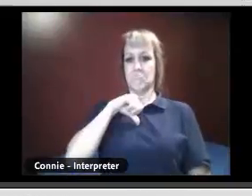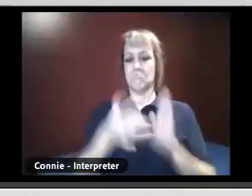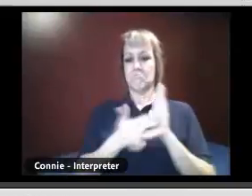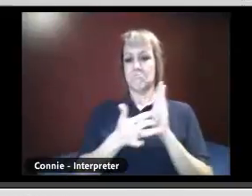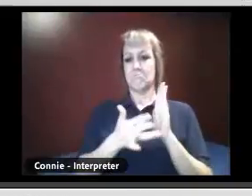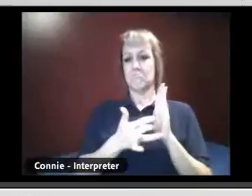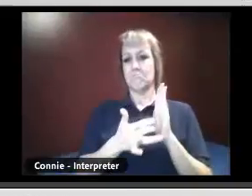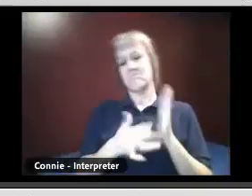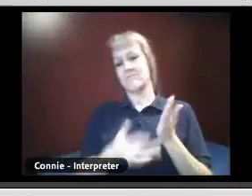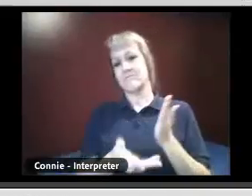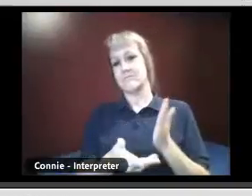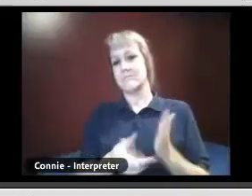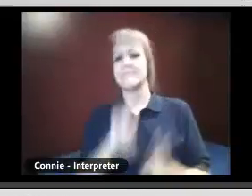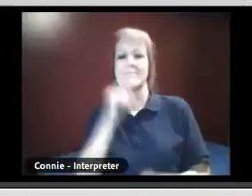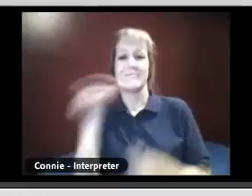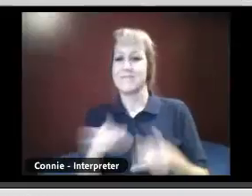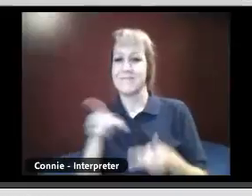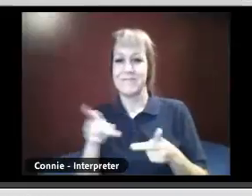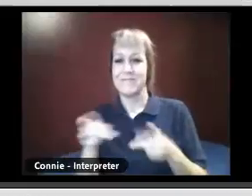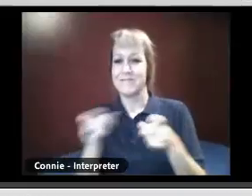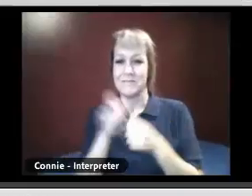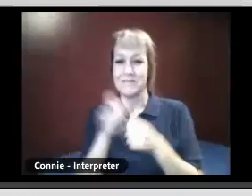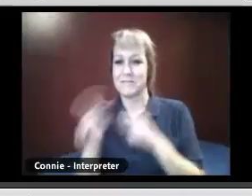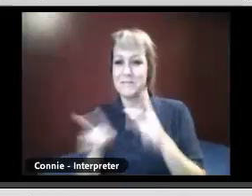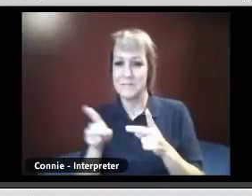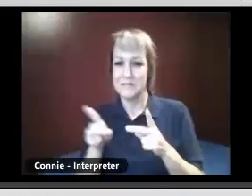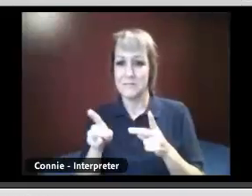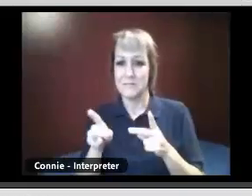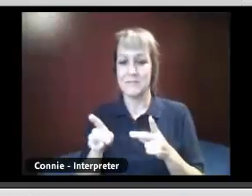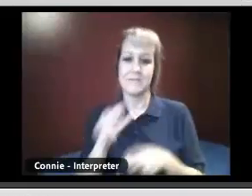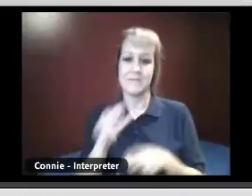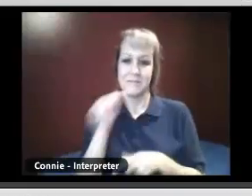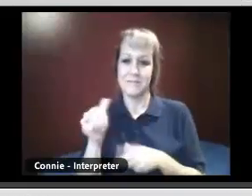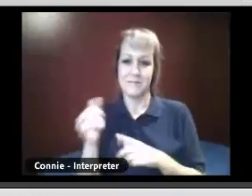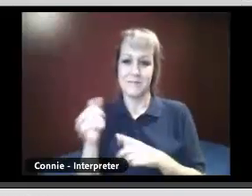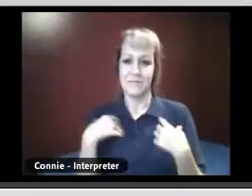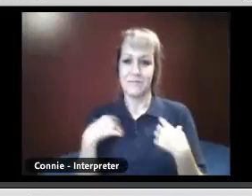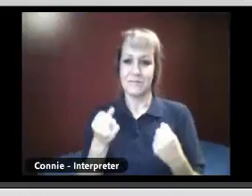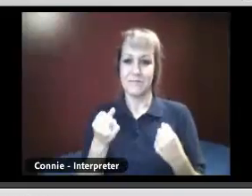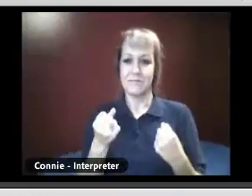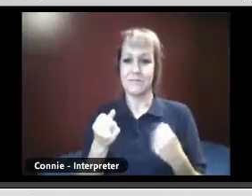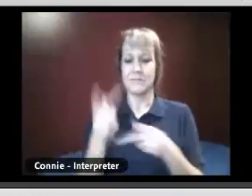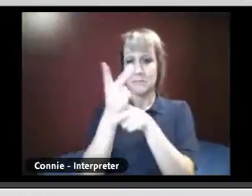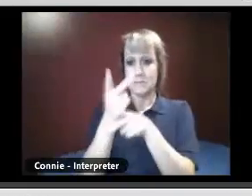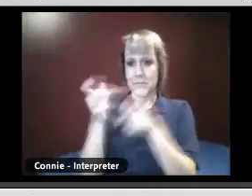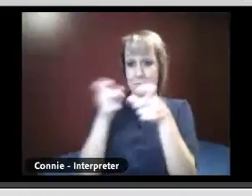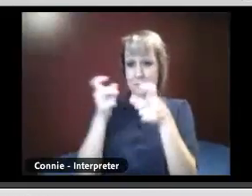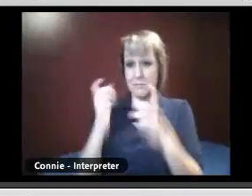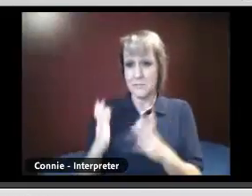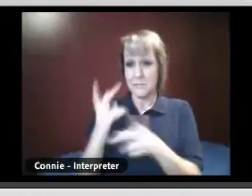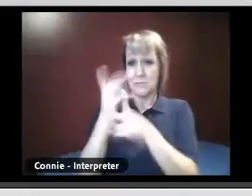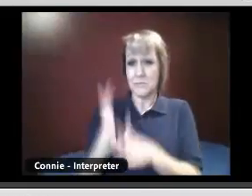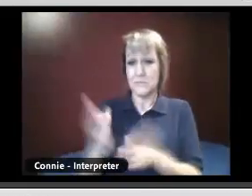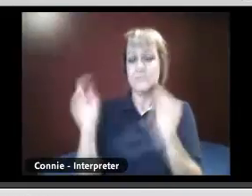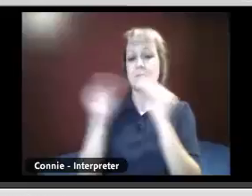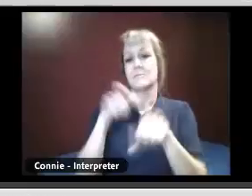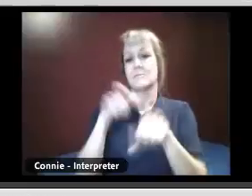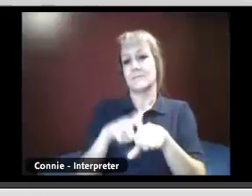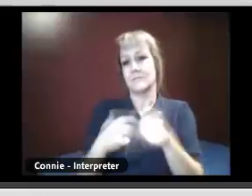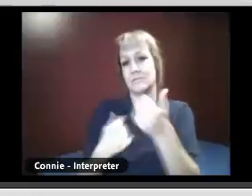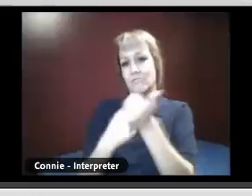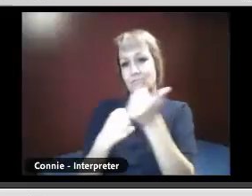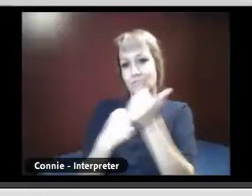people. And management in the supervisory role, as we've talked about, you will spend more time dealing with people, advocating to the board,